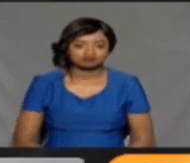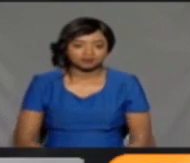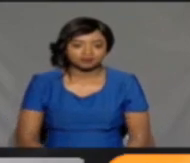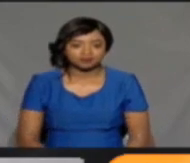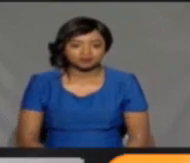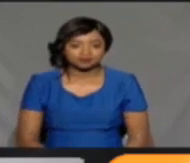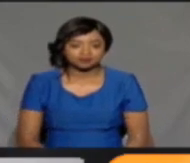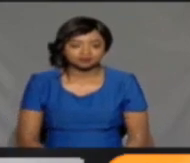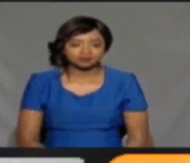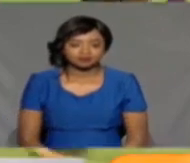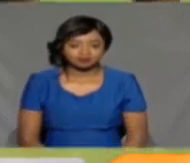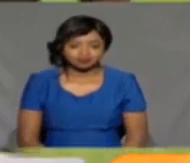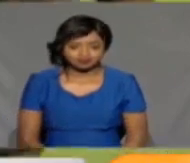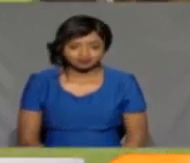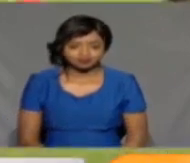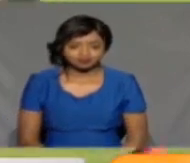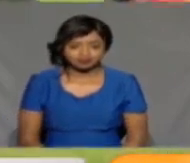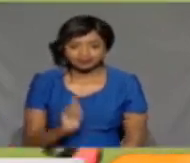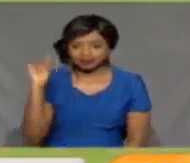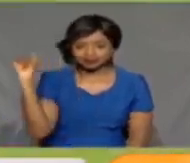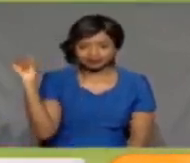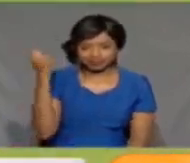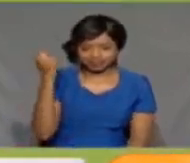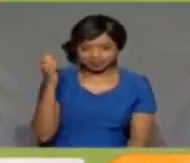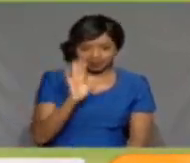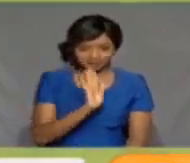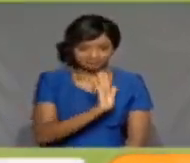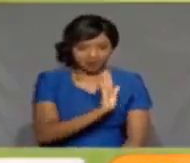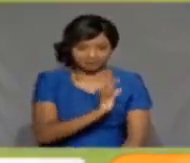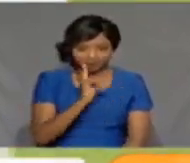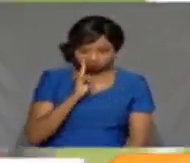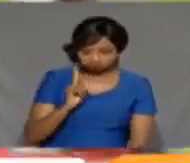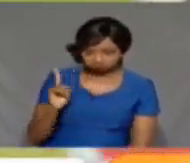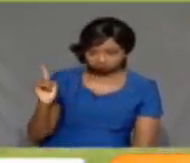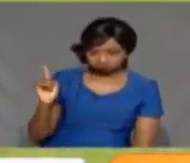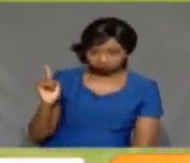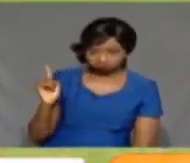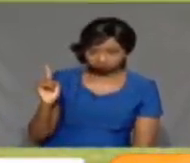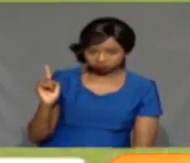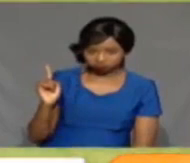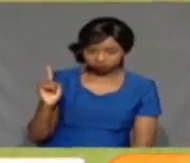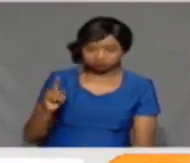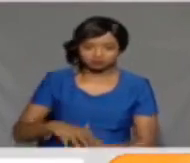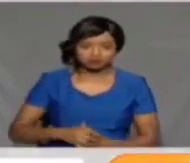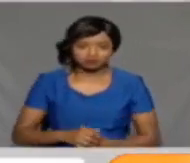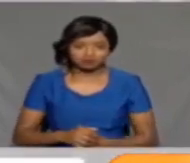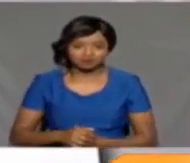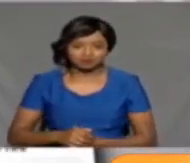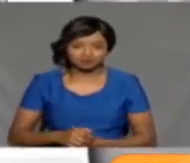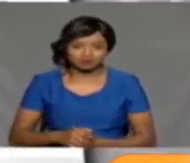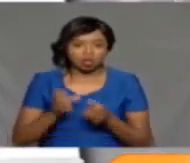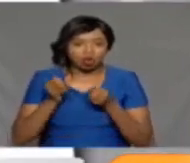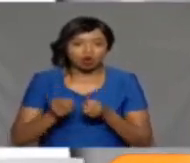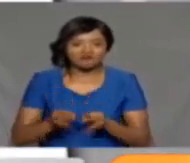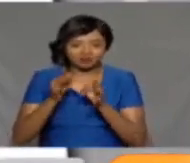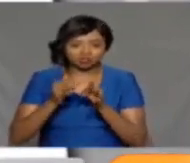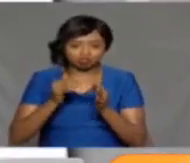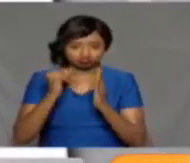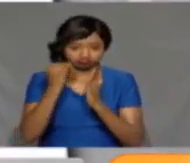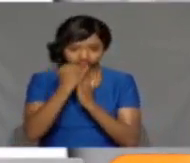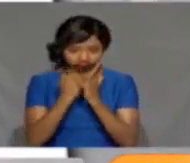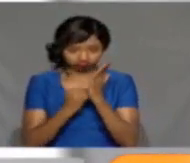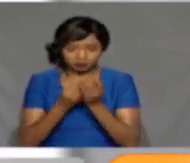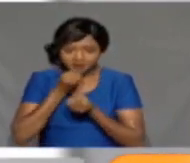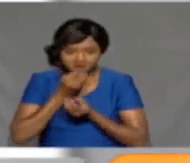15 years imprisonment. Kenya Harlequins RFC, the team for which the two players featured in an official statement released